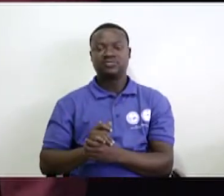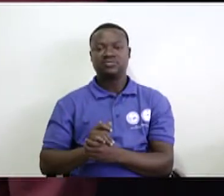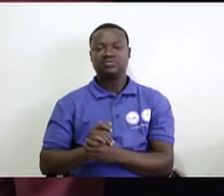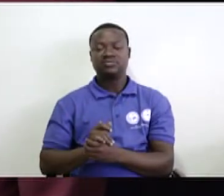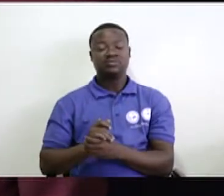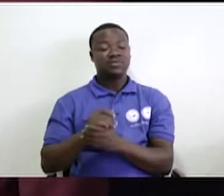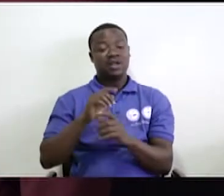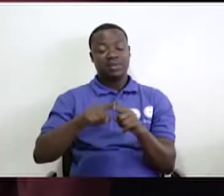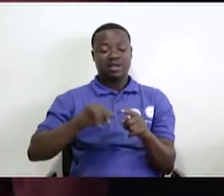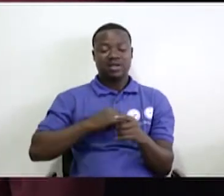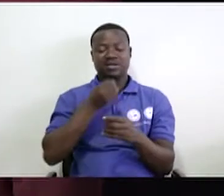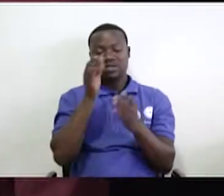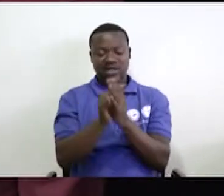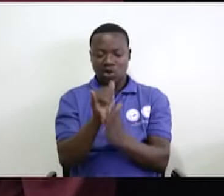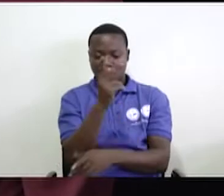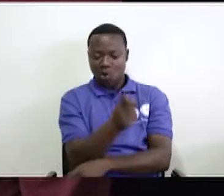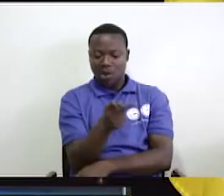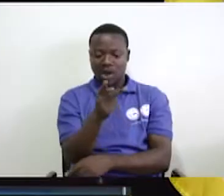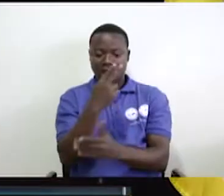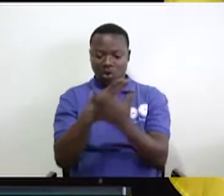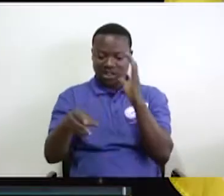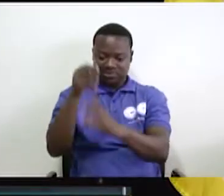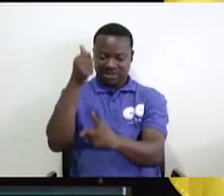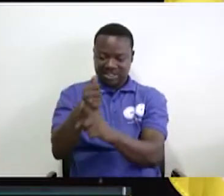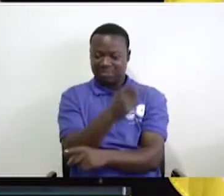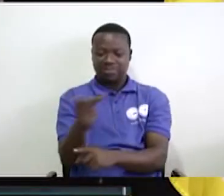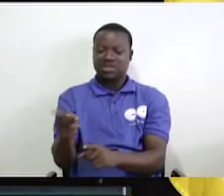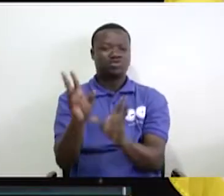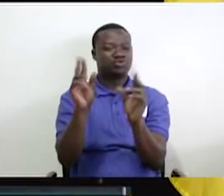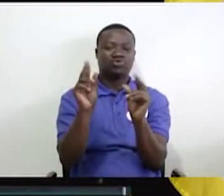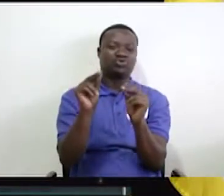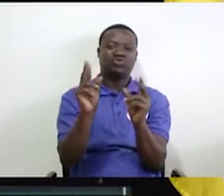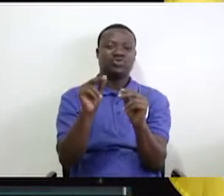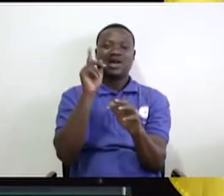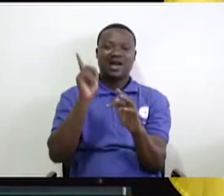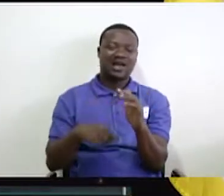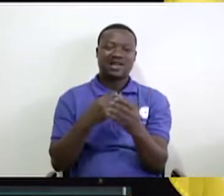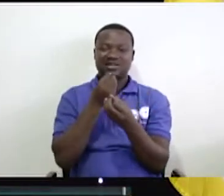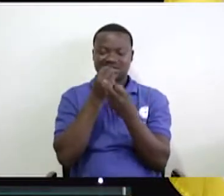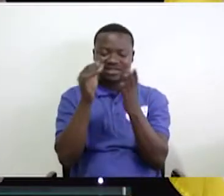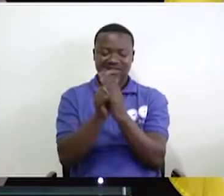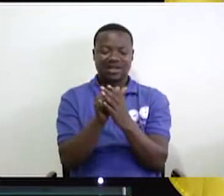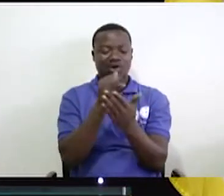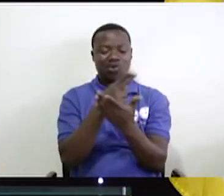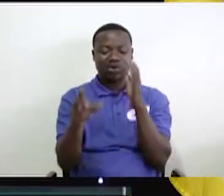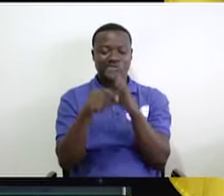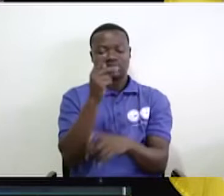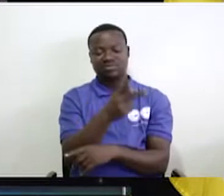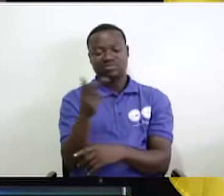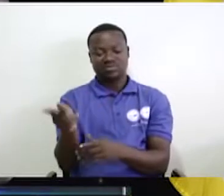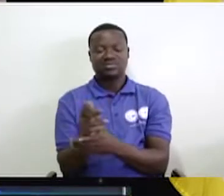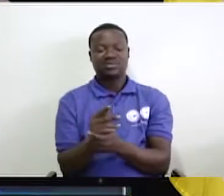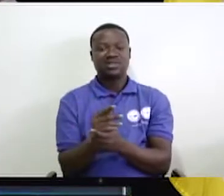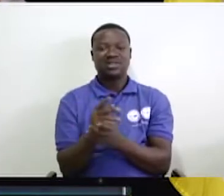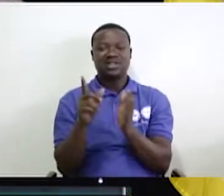saying that you can't say that the Holy Ghost is a prophet. So why are